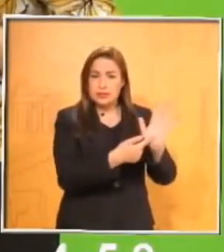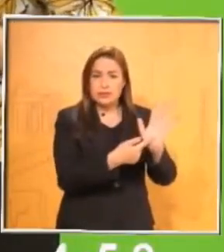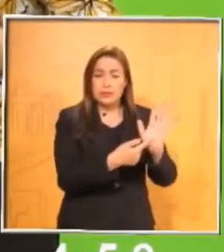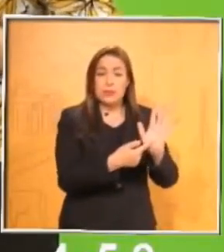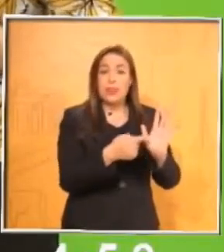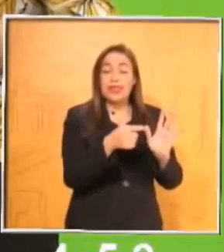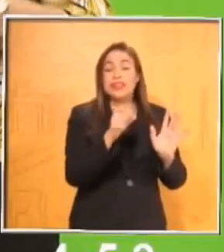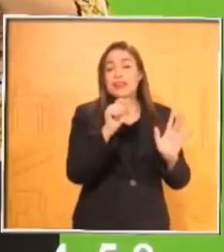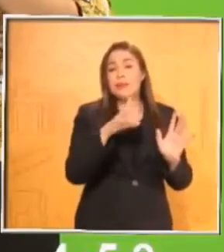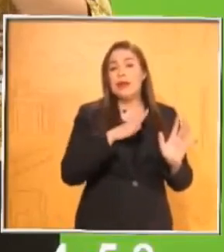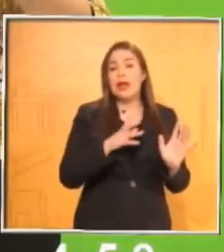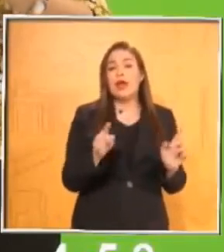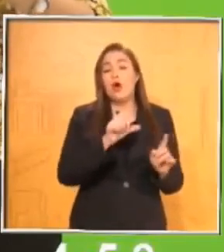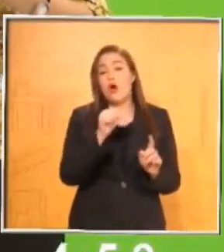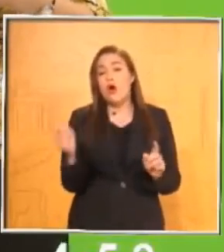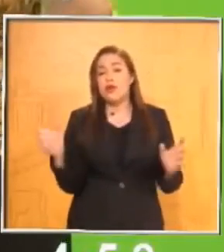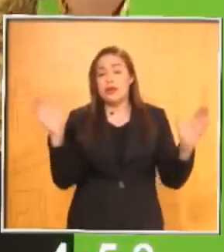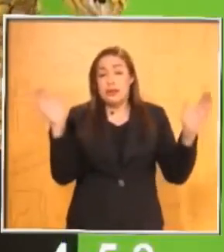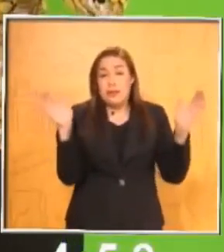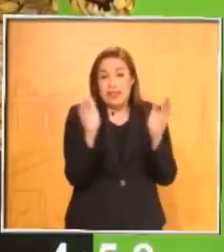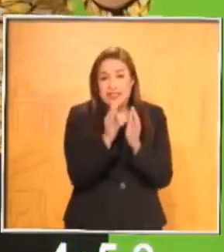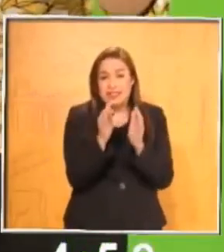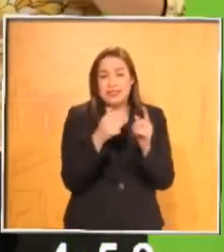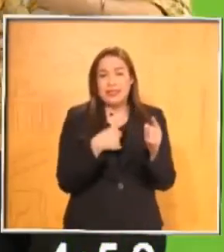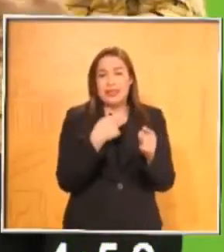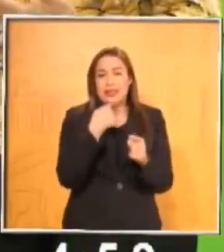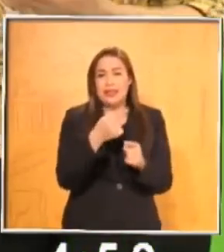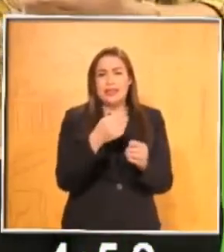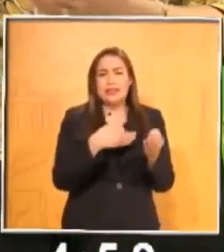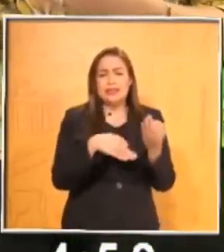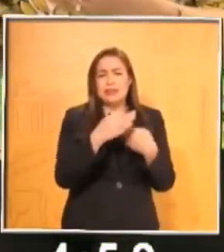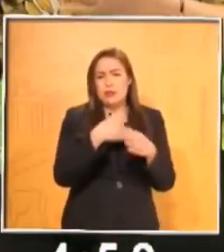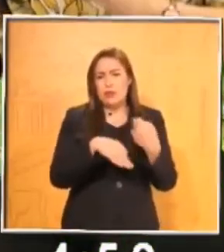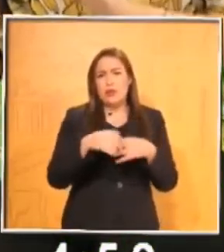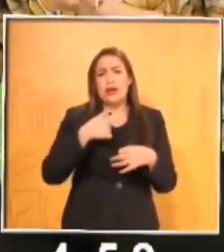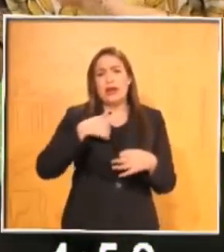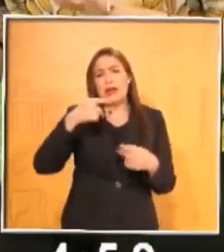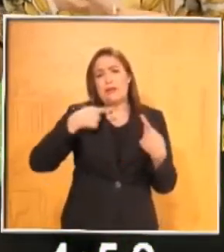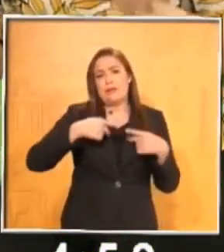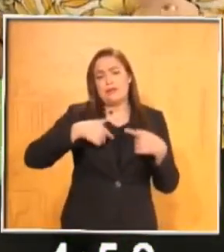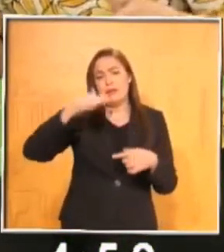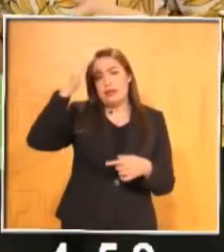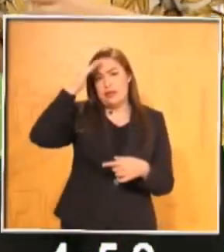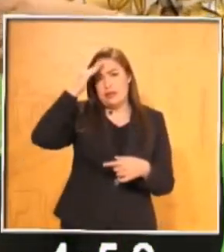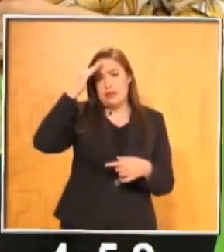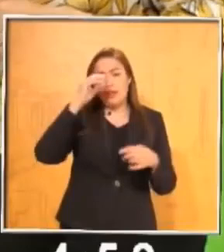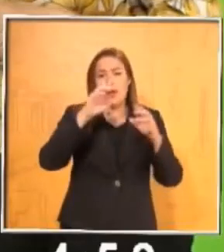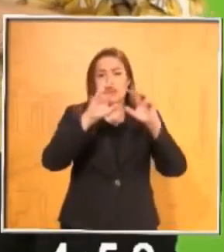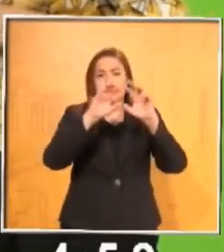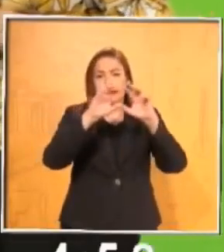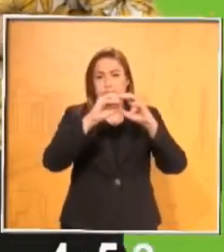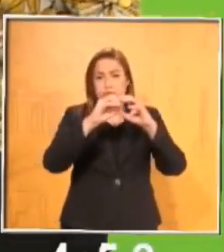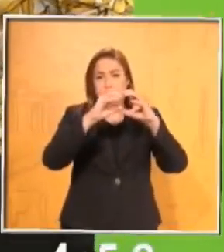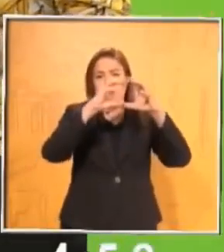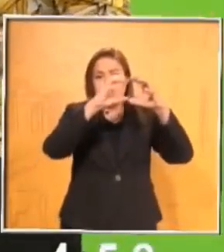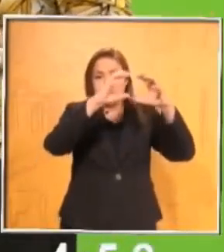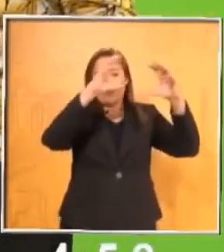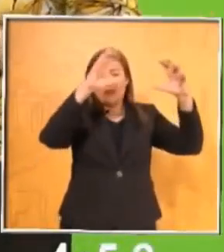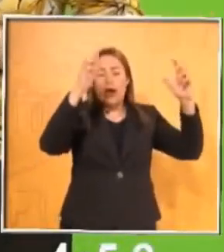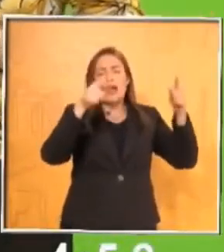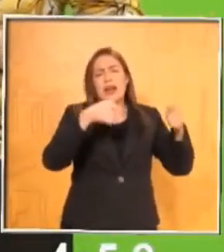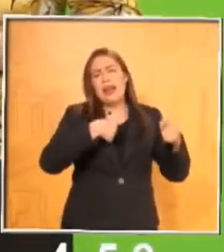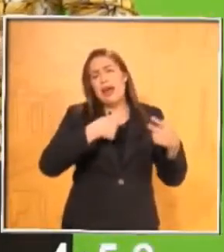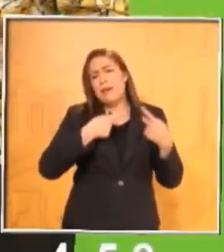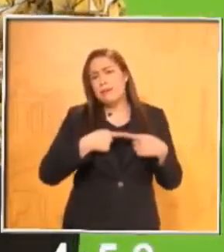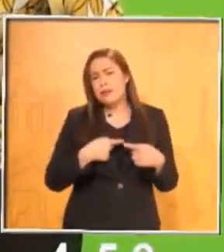little bubbles that are pointing to the brain of the main character or of the character that is saying or thinking